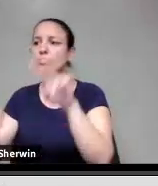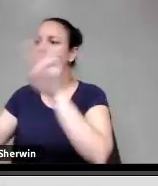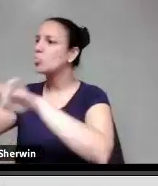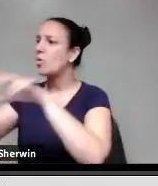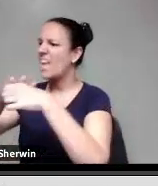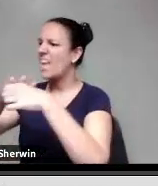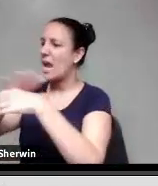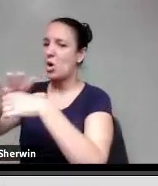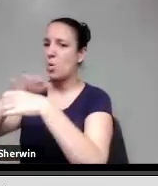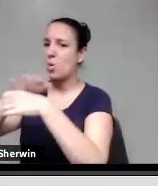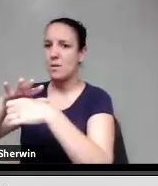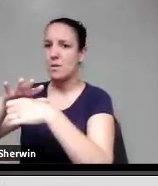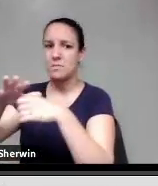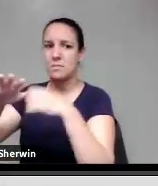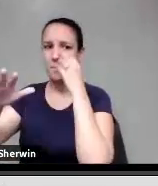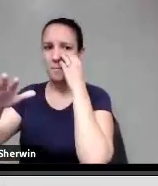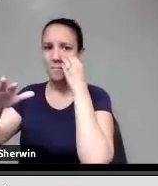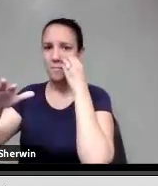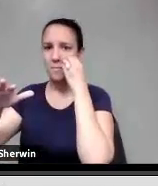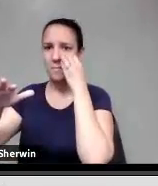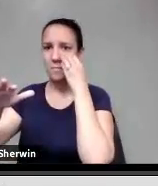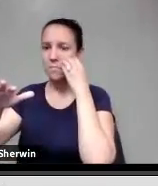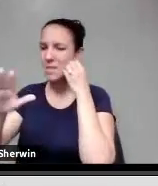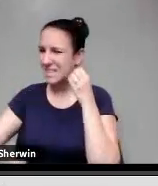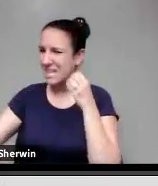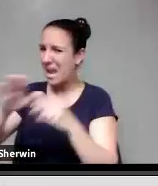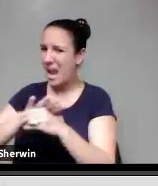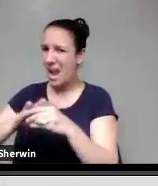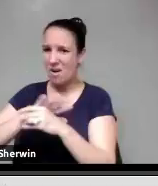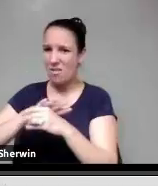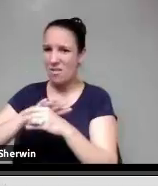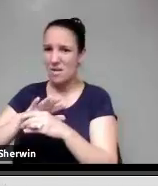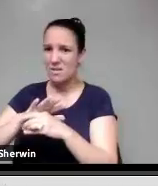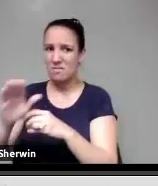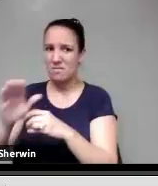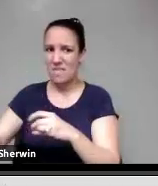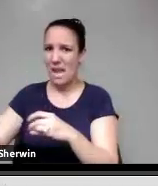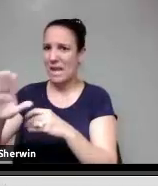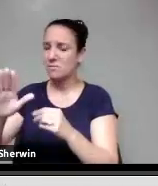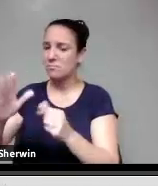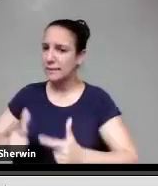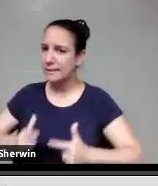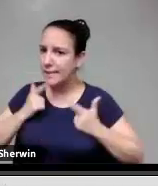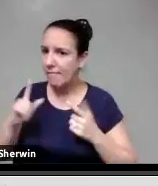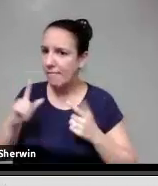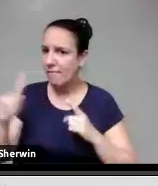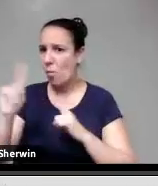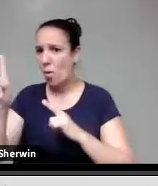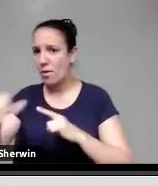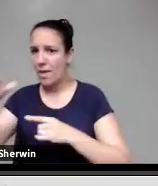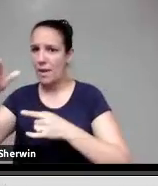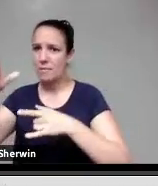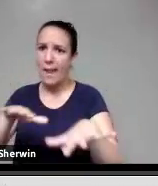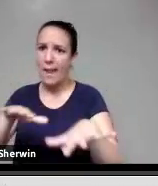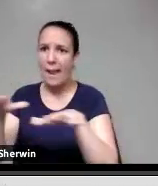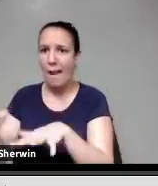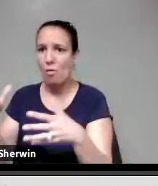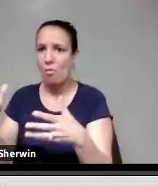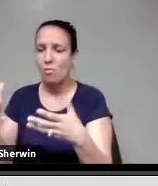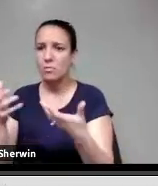wouldn't canvass my own area at night by myself, and I live in a retirement community now. I'm not retired, never want to retire, but that's